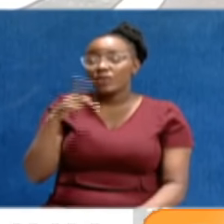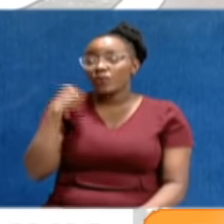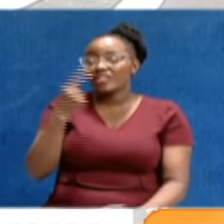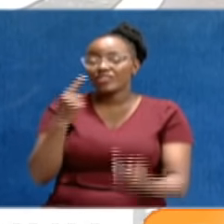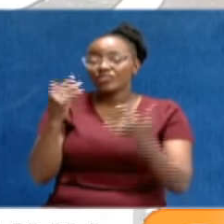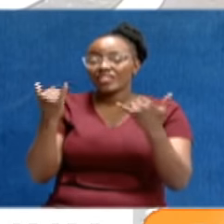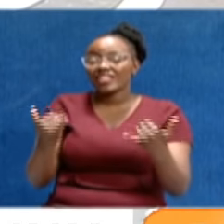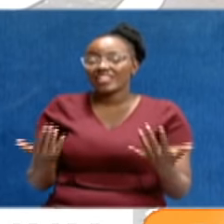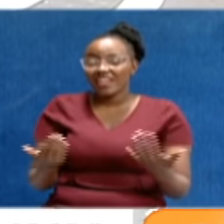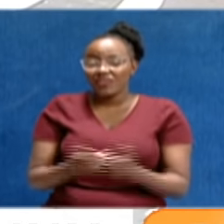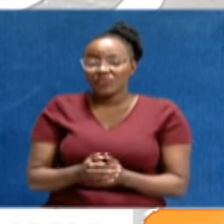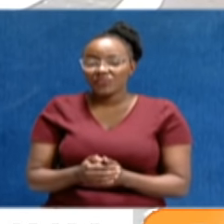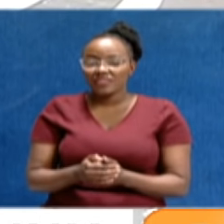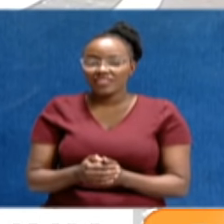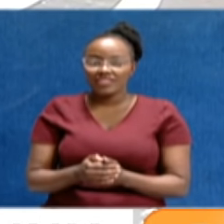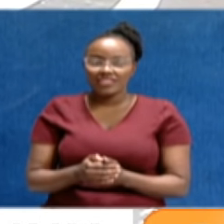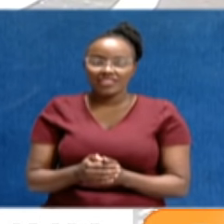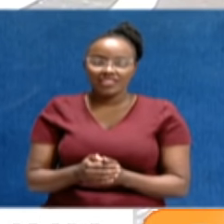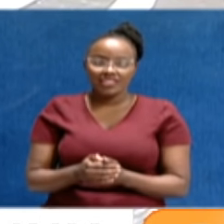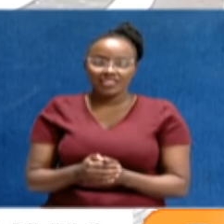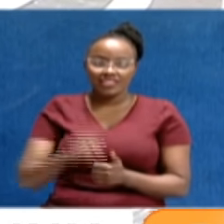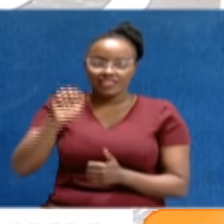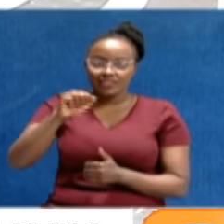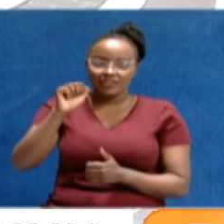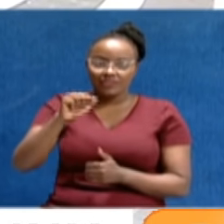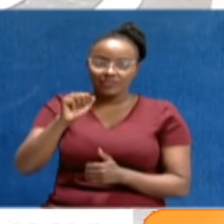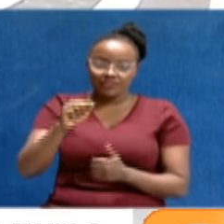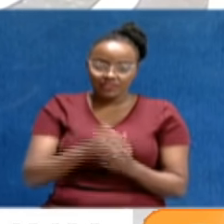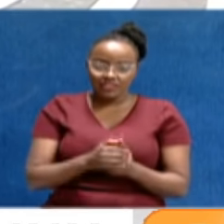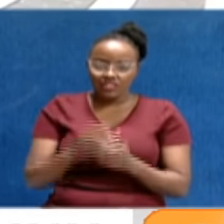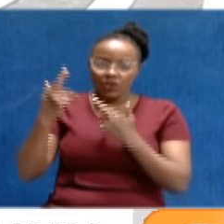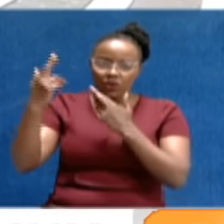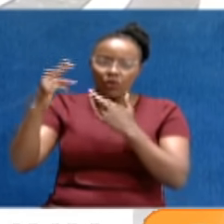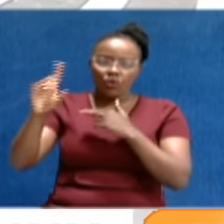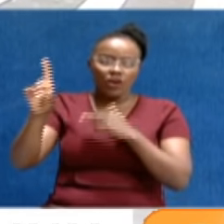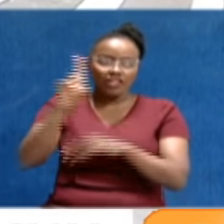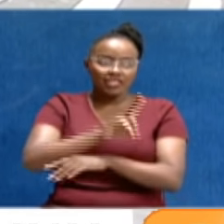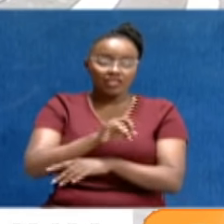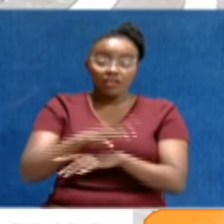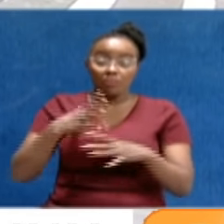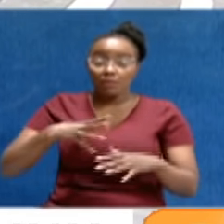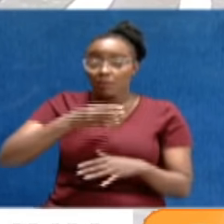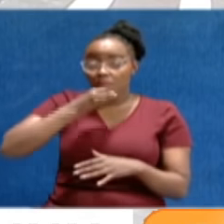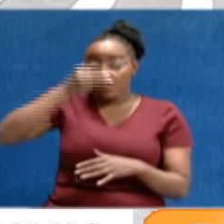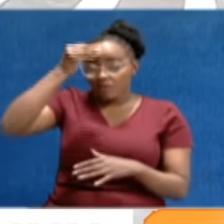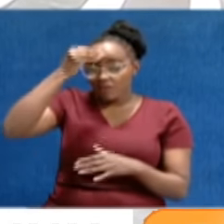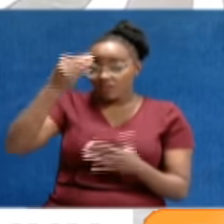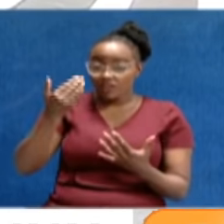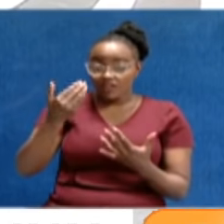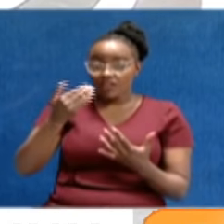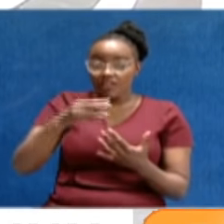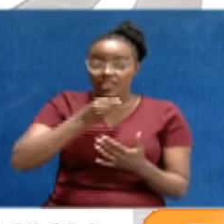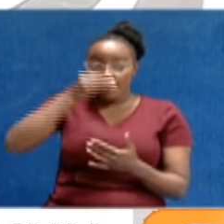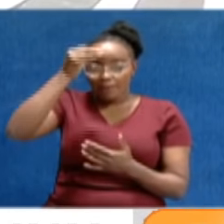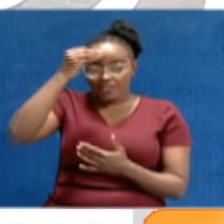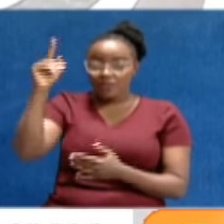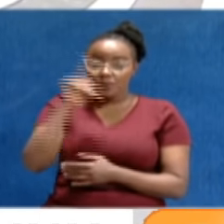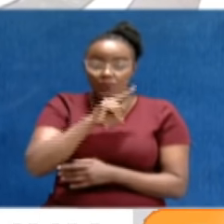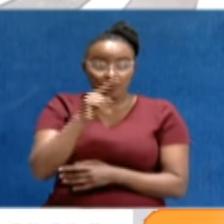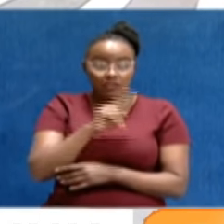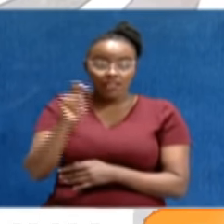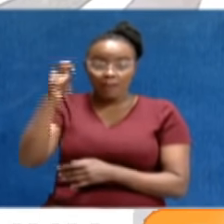maybe we can learn something from the Tanzanians here. Maybe we can learn something. Hopefully, one day. These people are pretenders to the seat. Ooh.